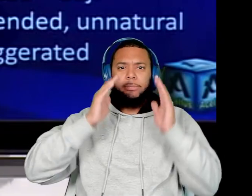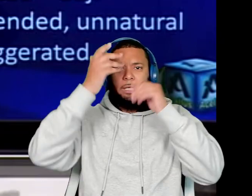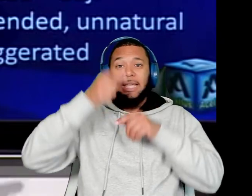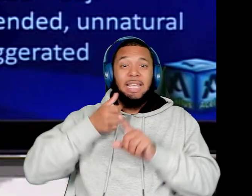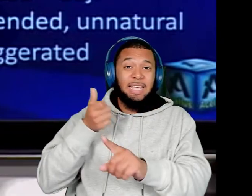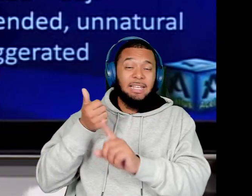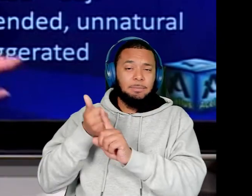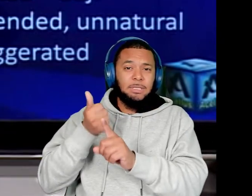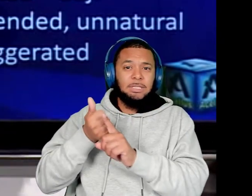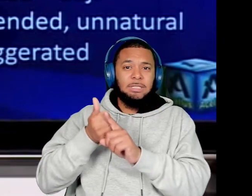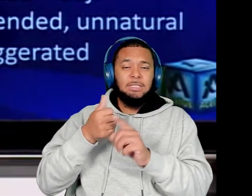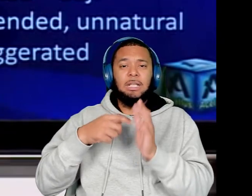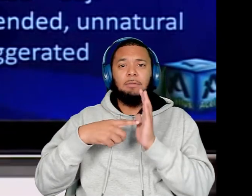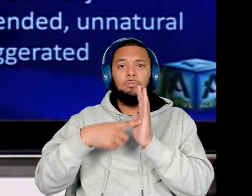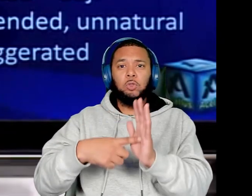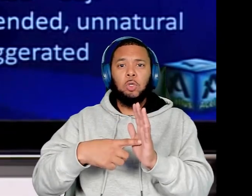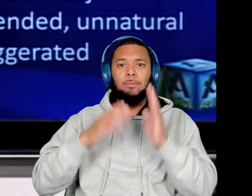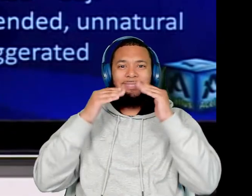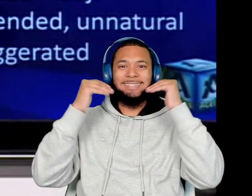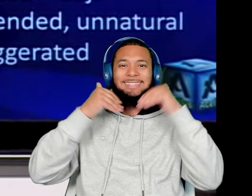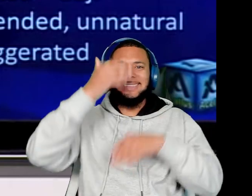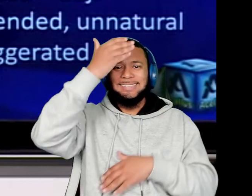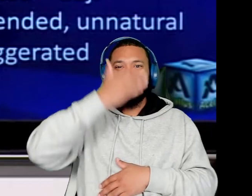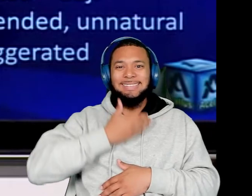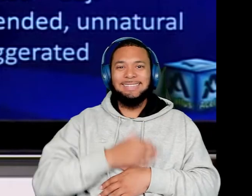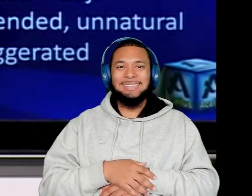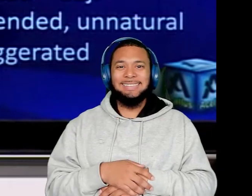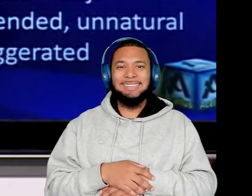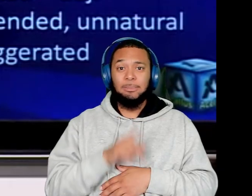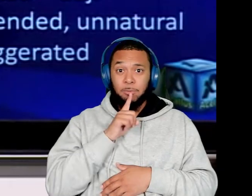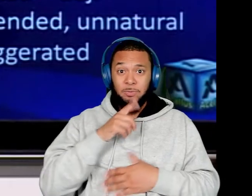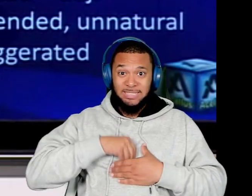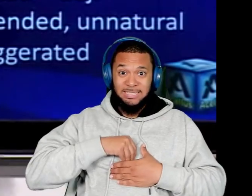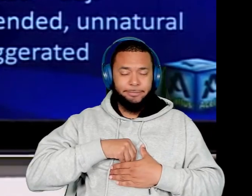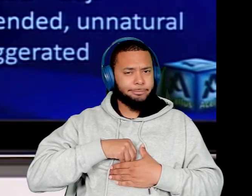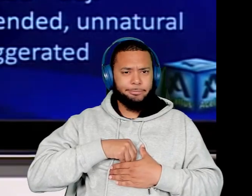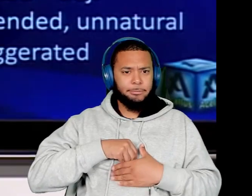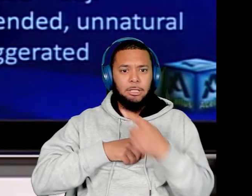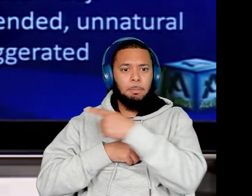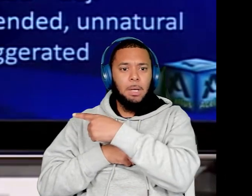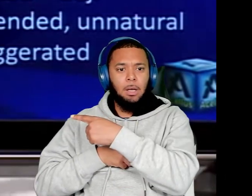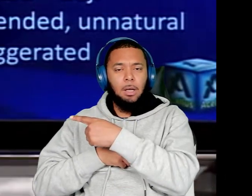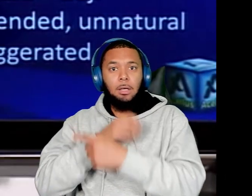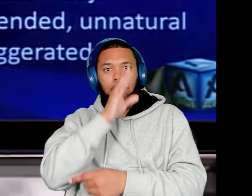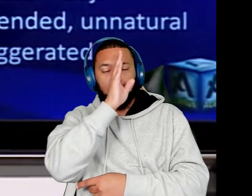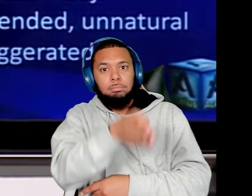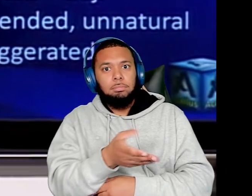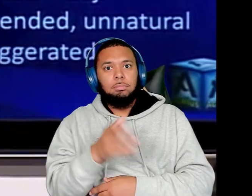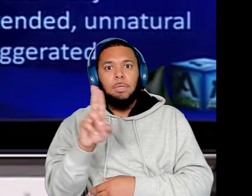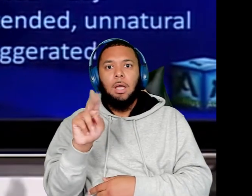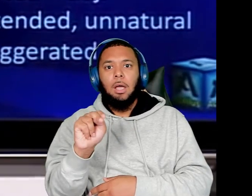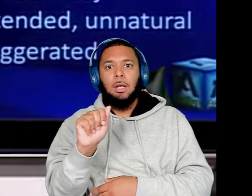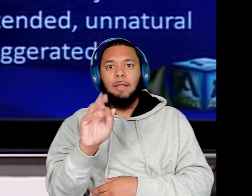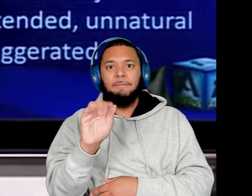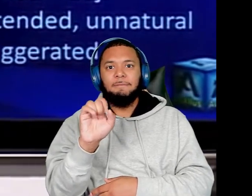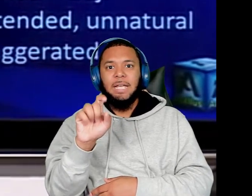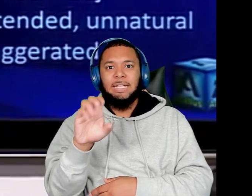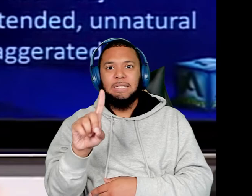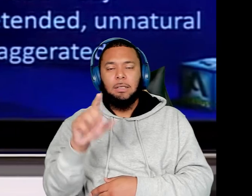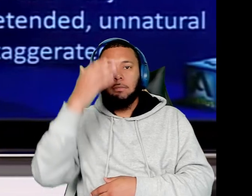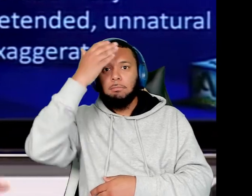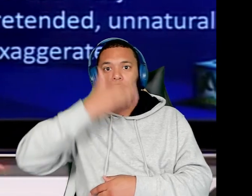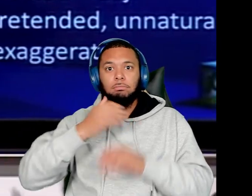inside. He pretended. And so unaffected means no pretense at all. He was just frankly